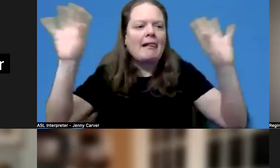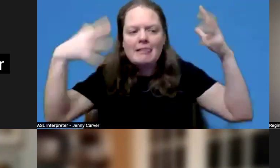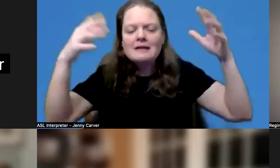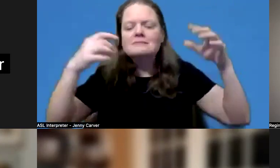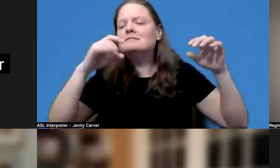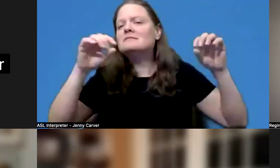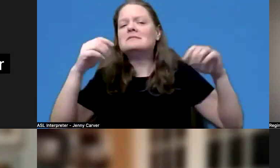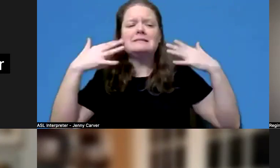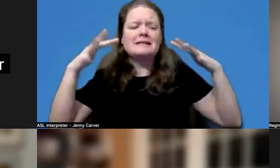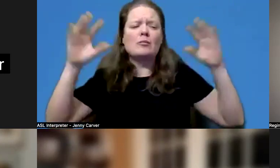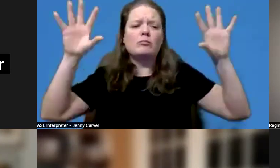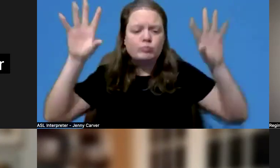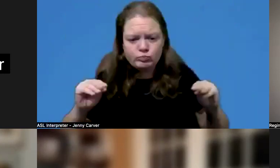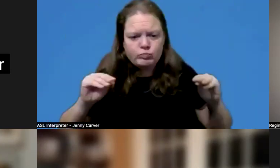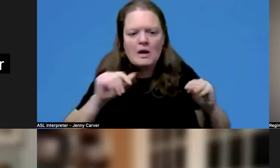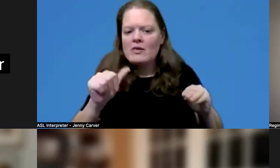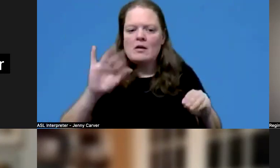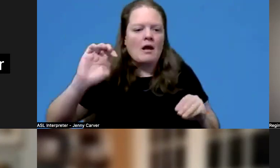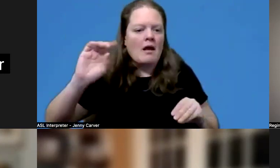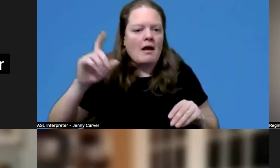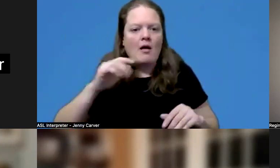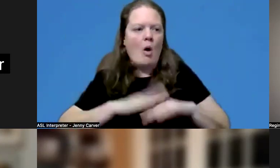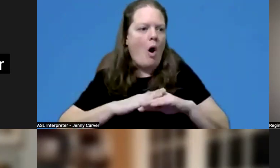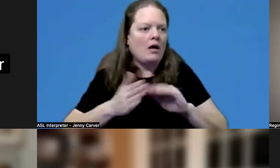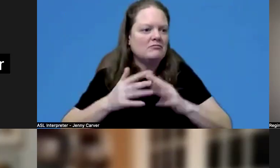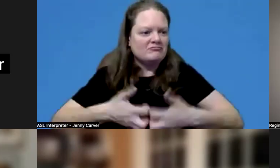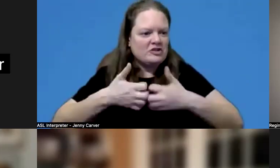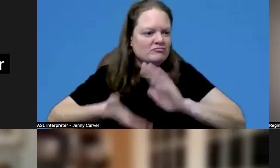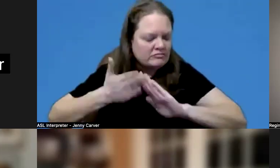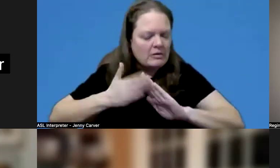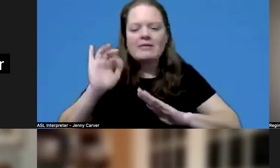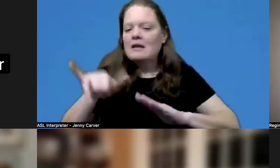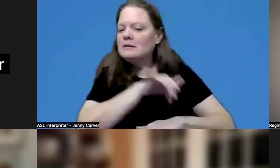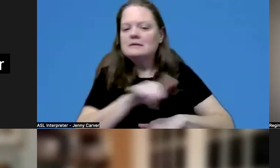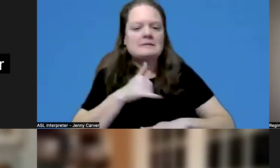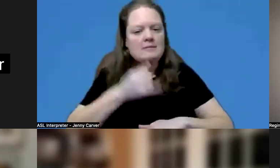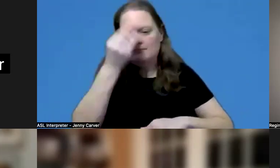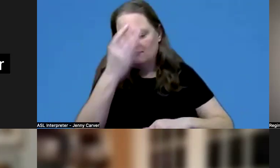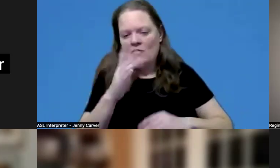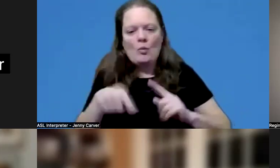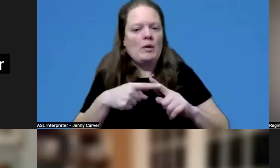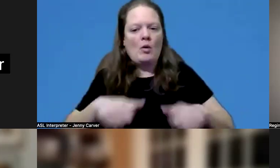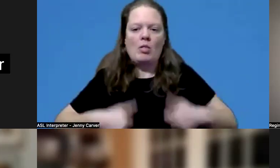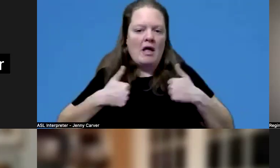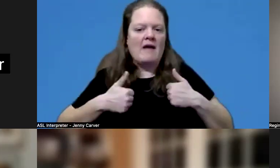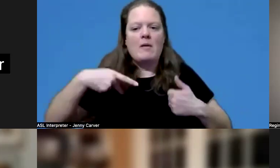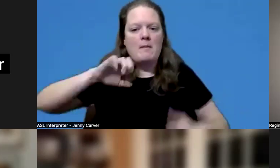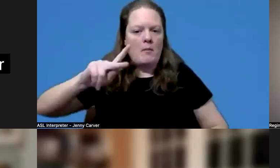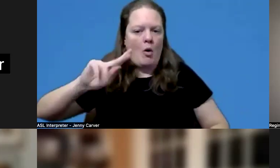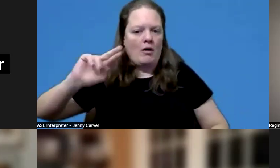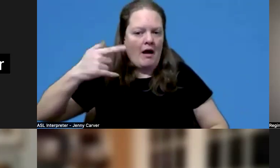not idling, and that'll be my direction when we go live at the Park Heights address. All right, thank